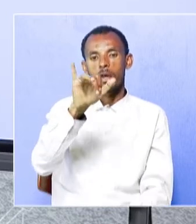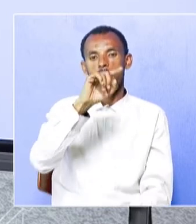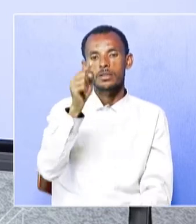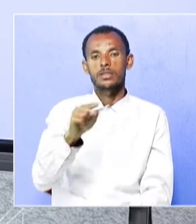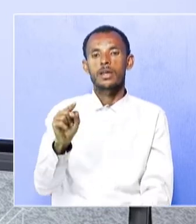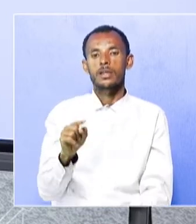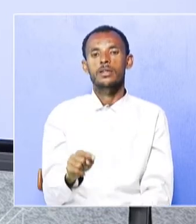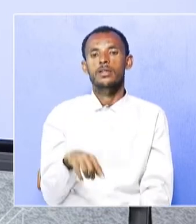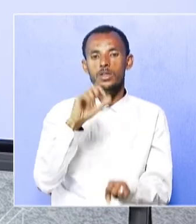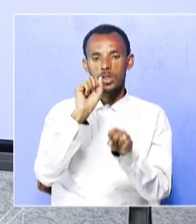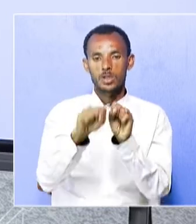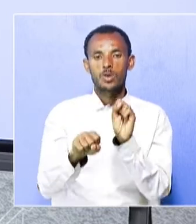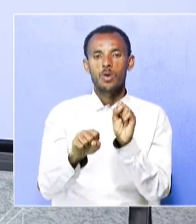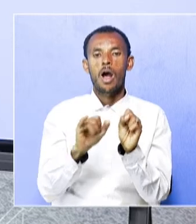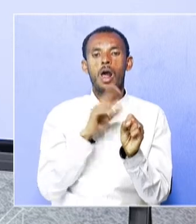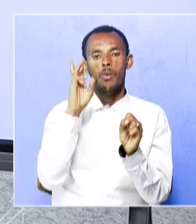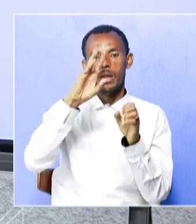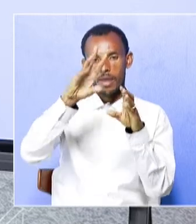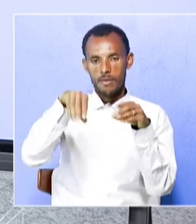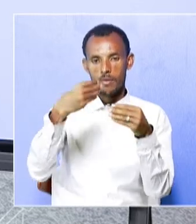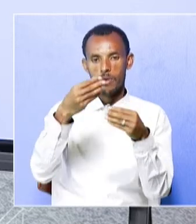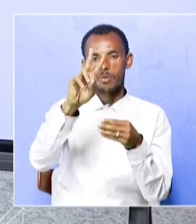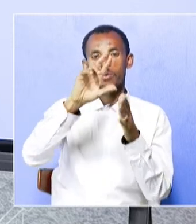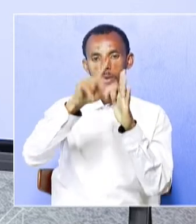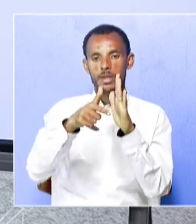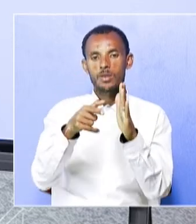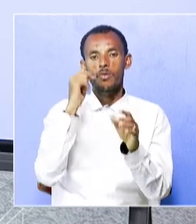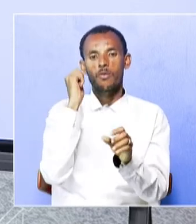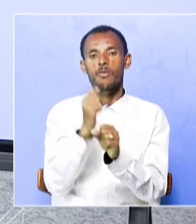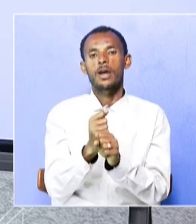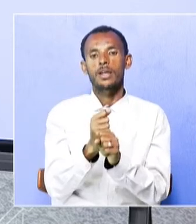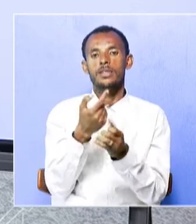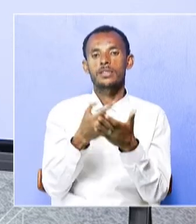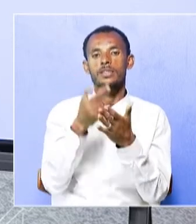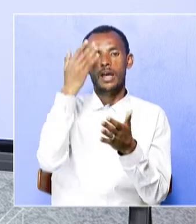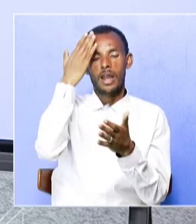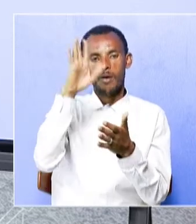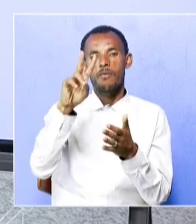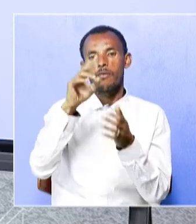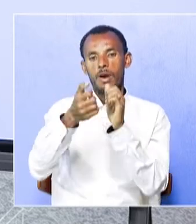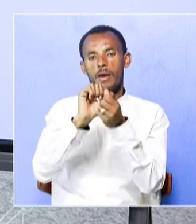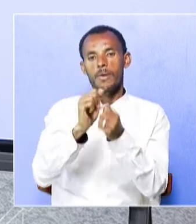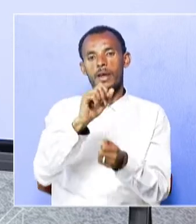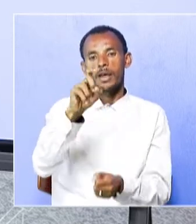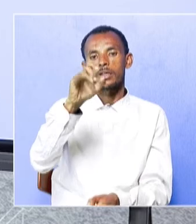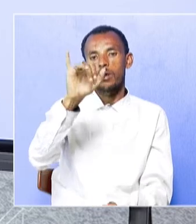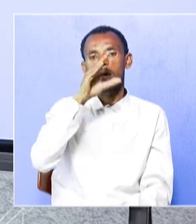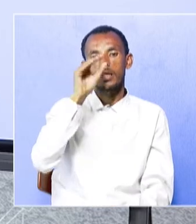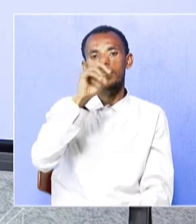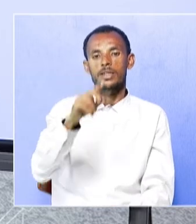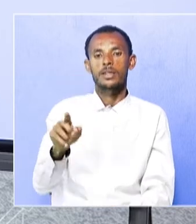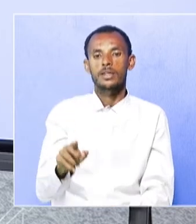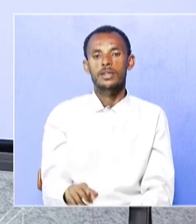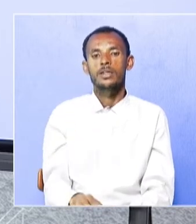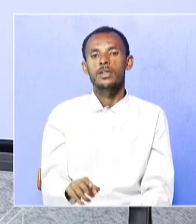right? So I will give you 2 minutes to find these unknown variables x, y, and z. Don't forget